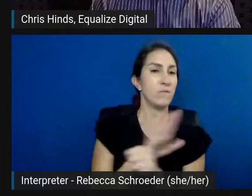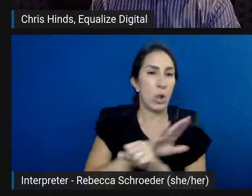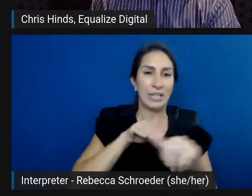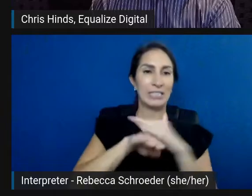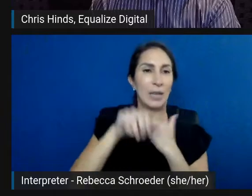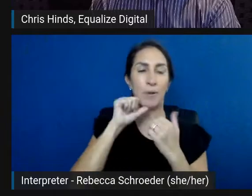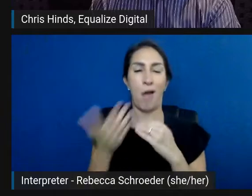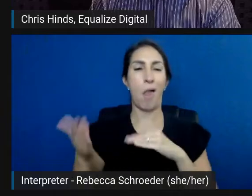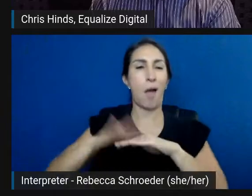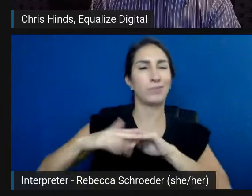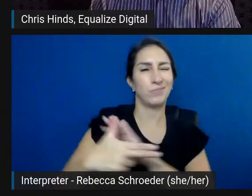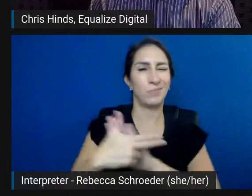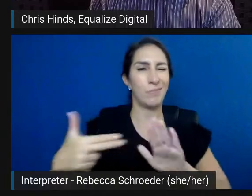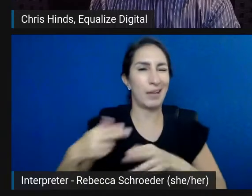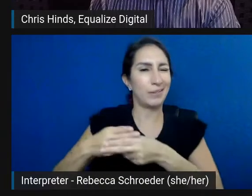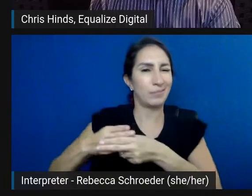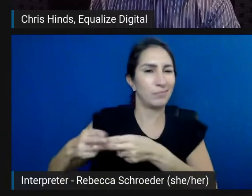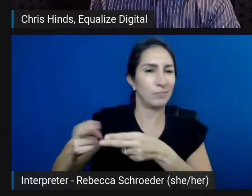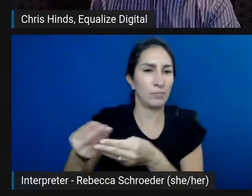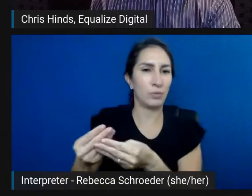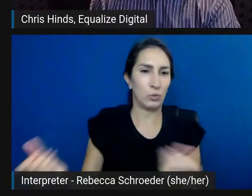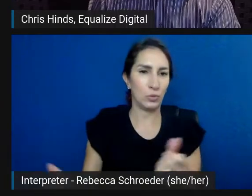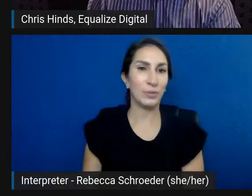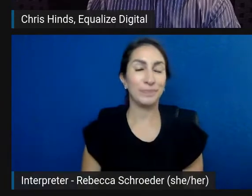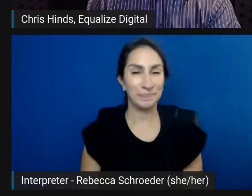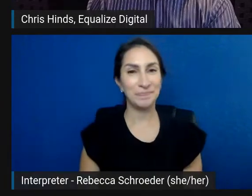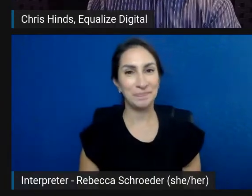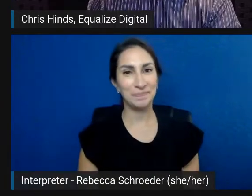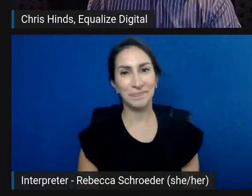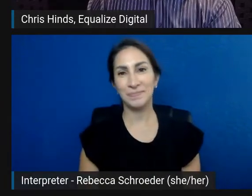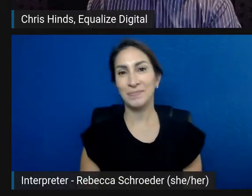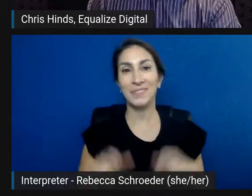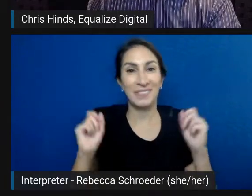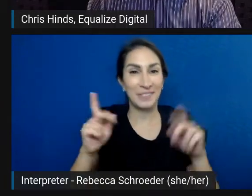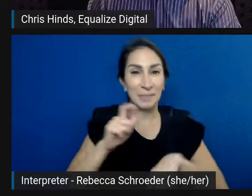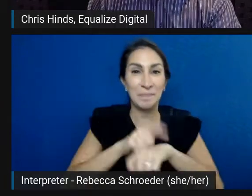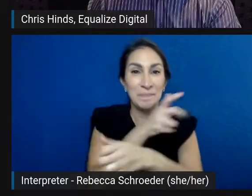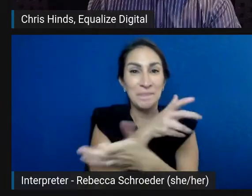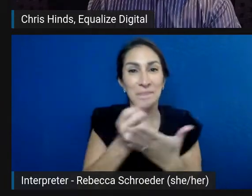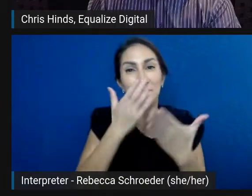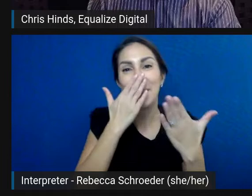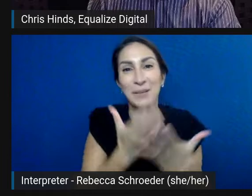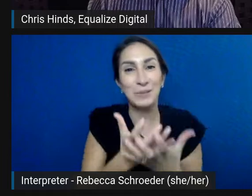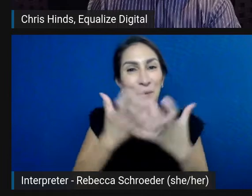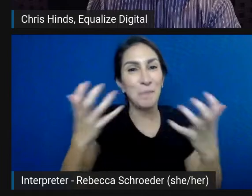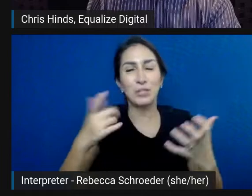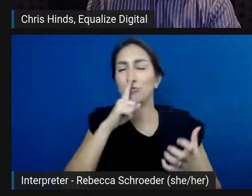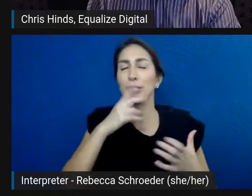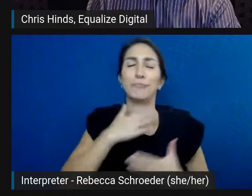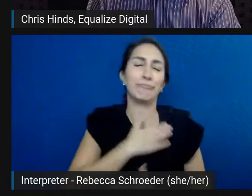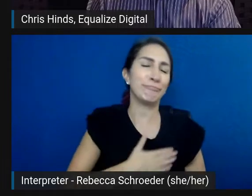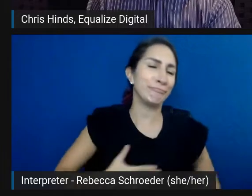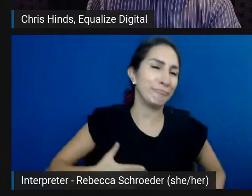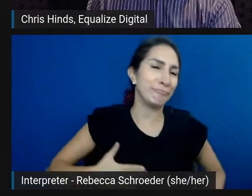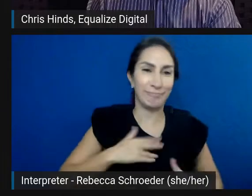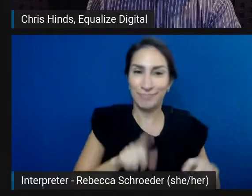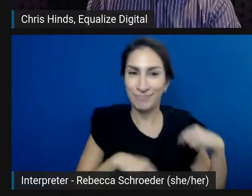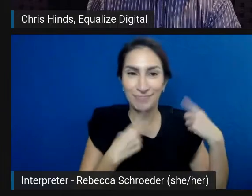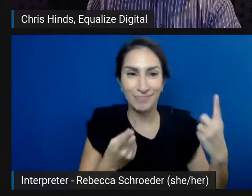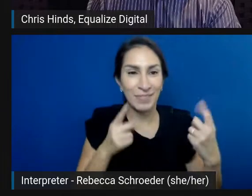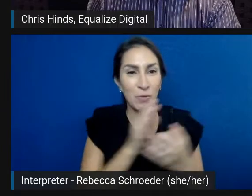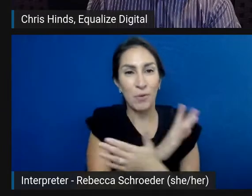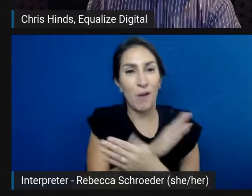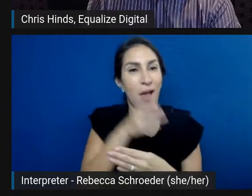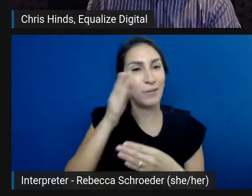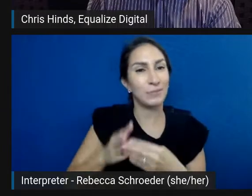Excellent. All right. Well, thank you. Yeah. Thank you so much, Chris and Colleen. It's been really fun. We're going to wrap it up and